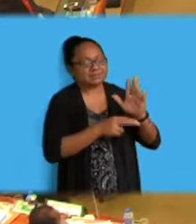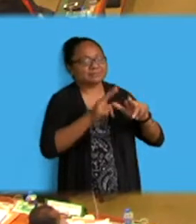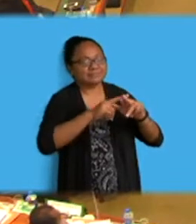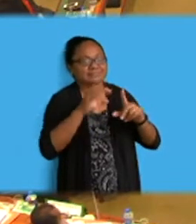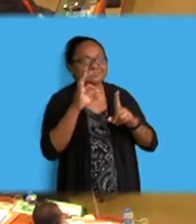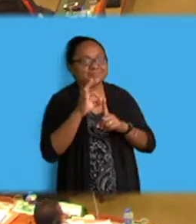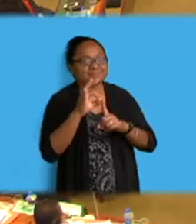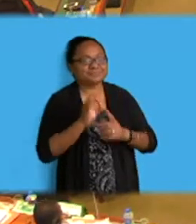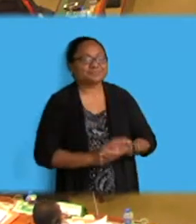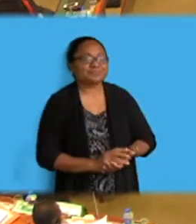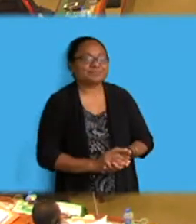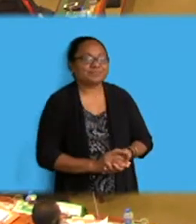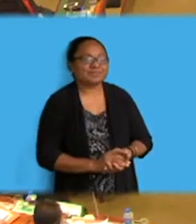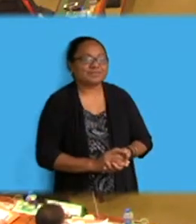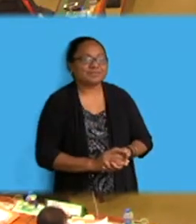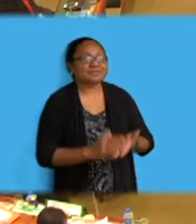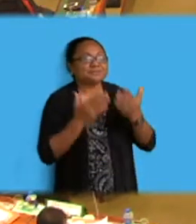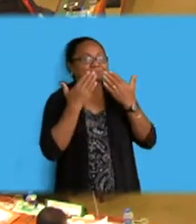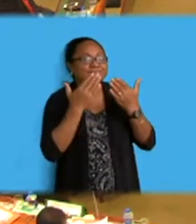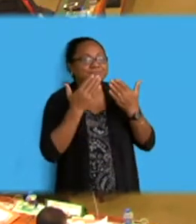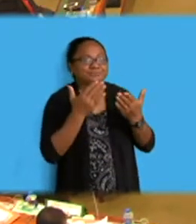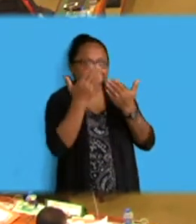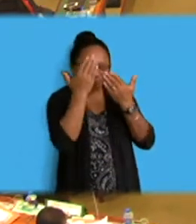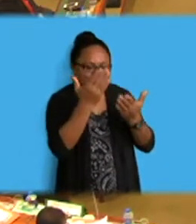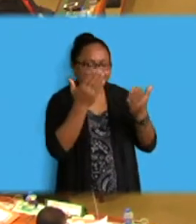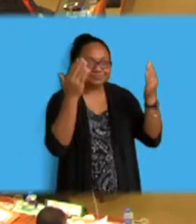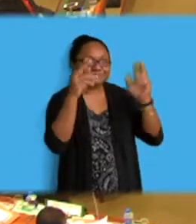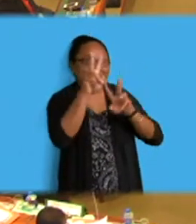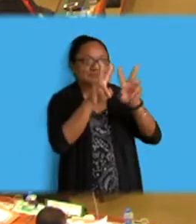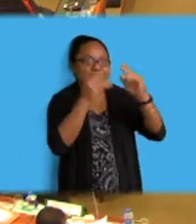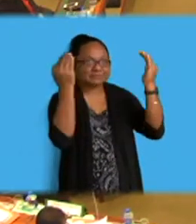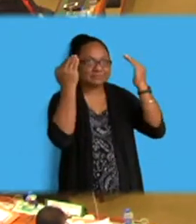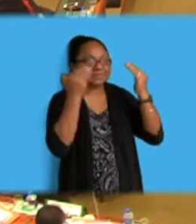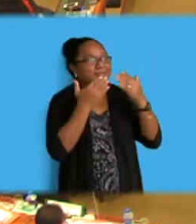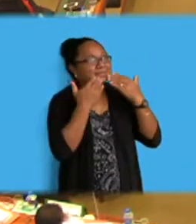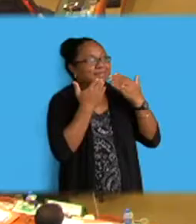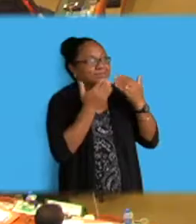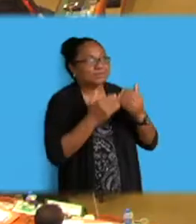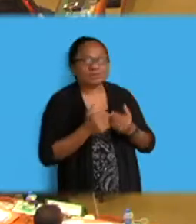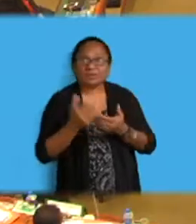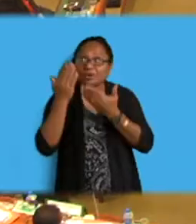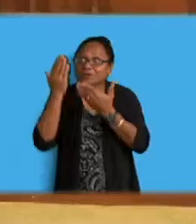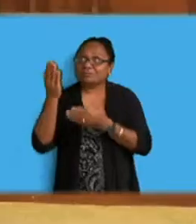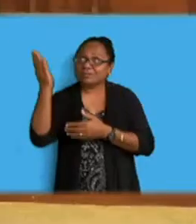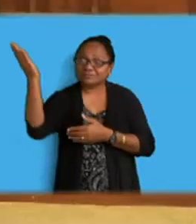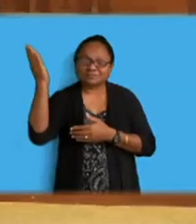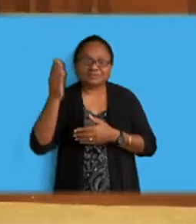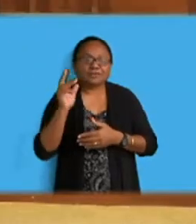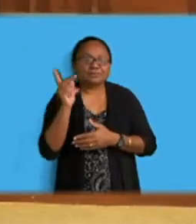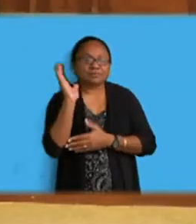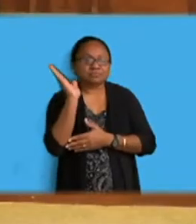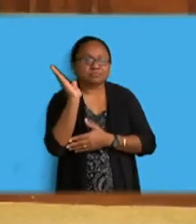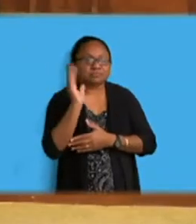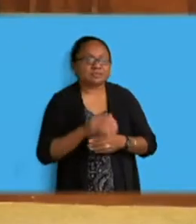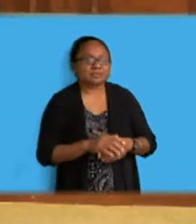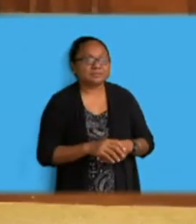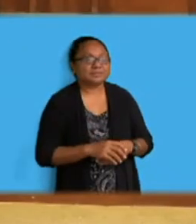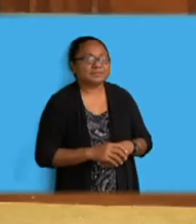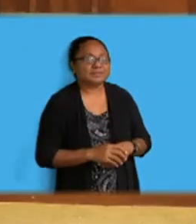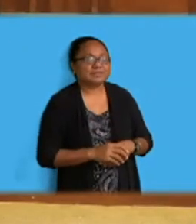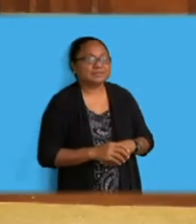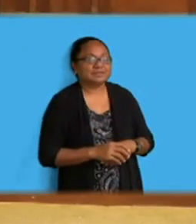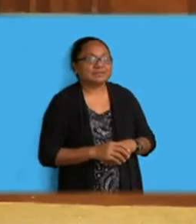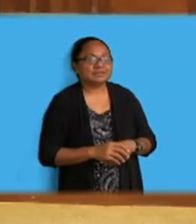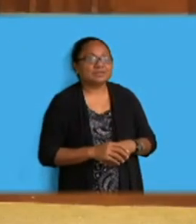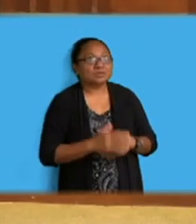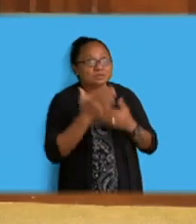Thank you, Honourable Deputy Speaker. I thank the Honourable Minister for his statement. Honourable Deputy Speaker, it's very